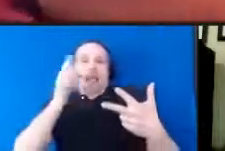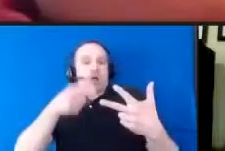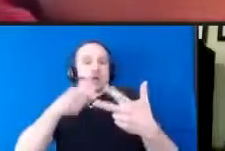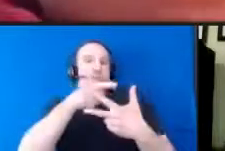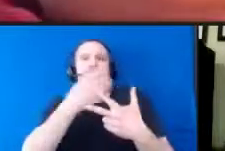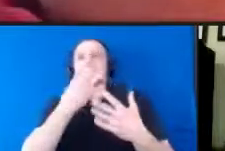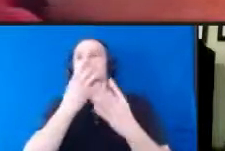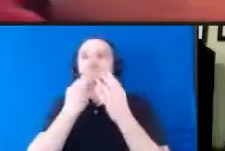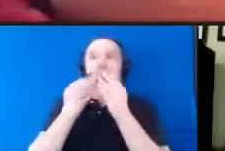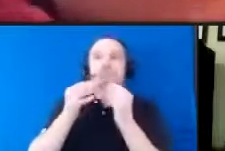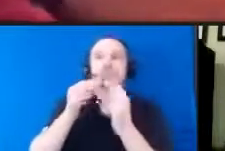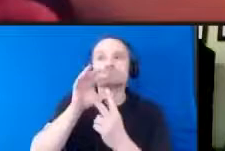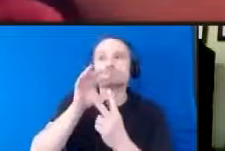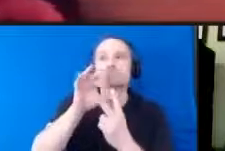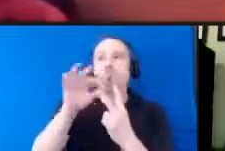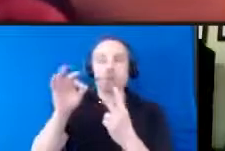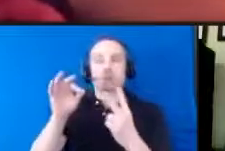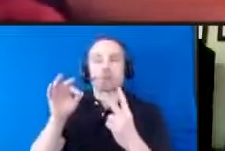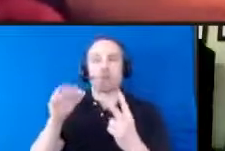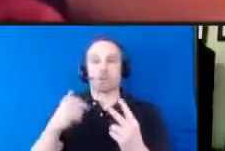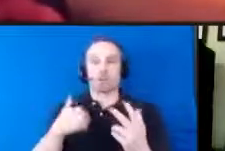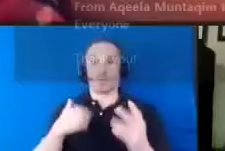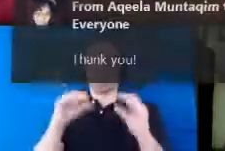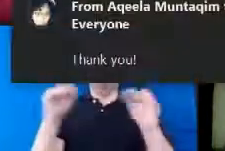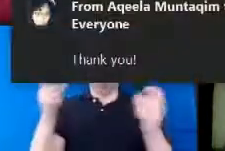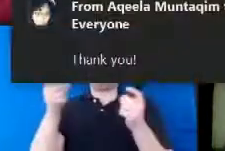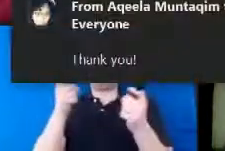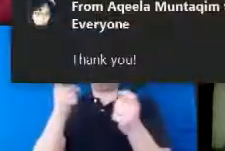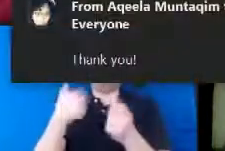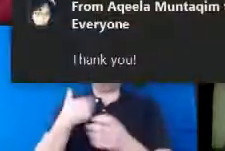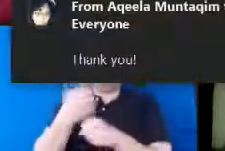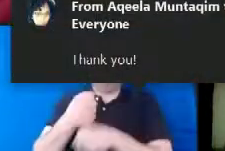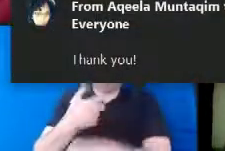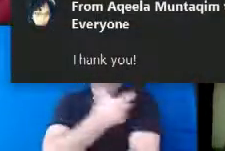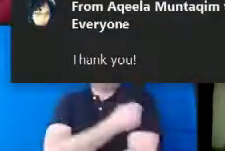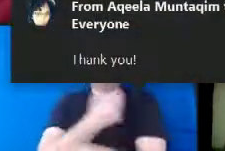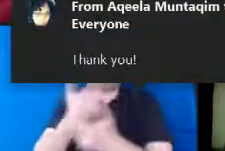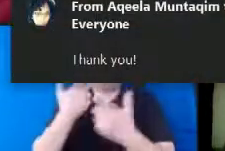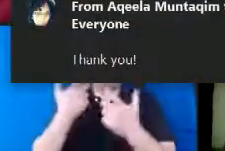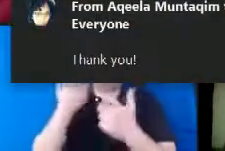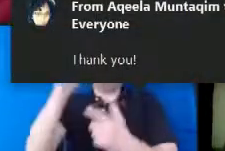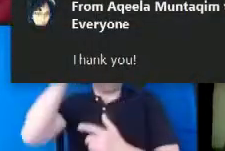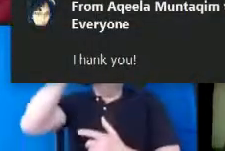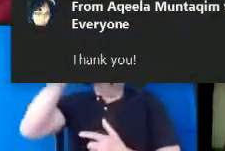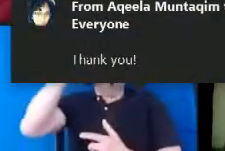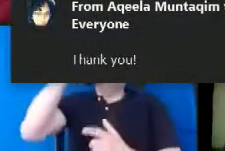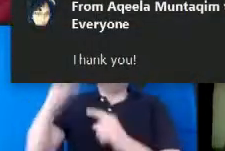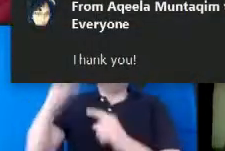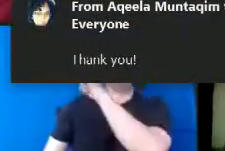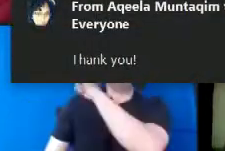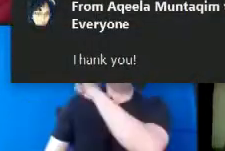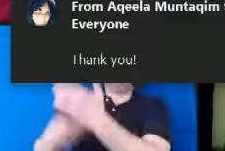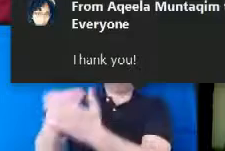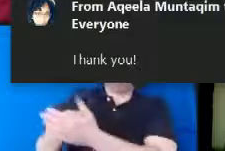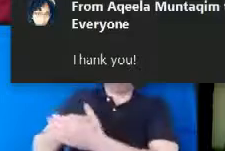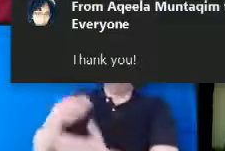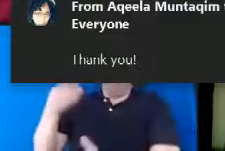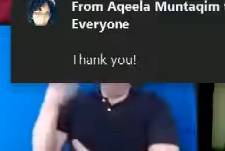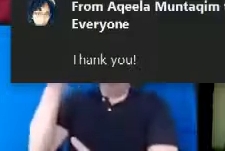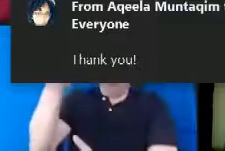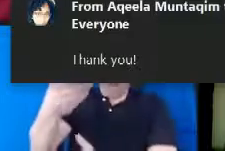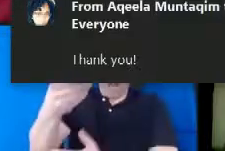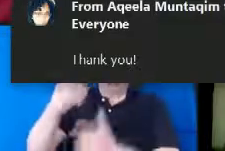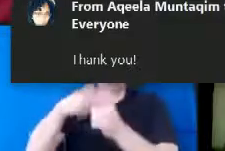no control over what vaccines I receive. The federal government buys the vaccines, they ship them to the